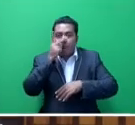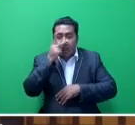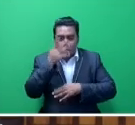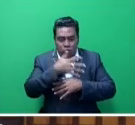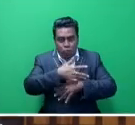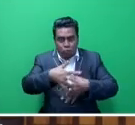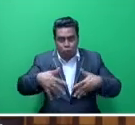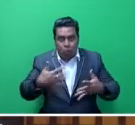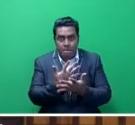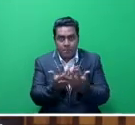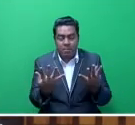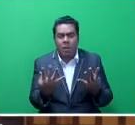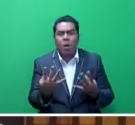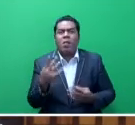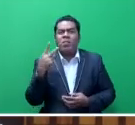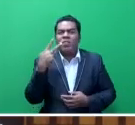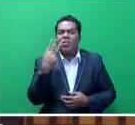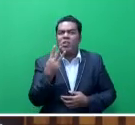words,